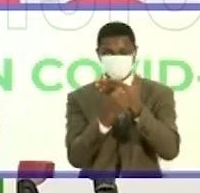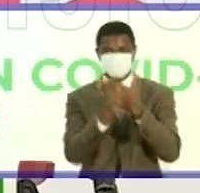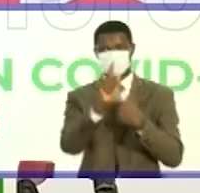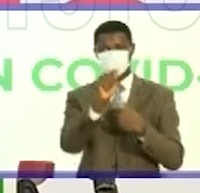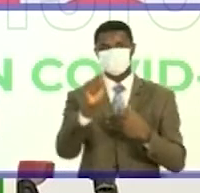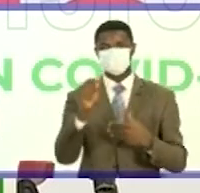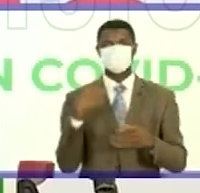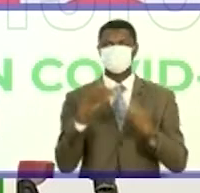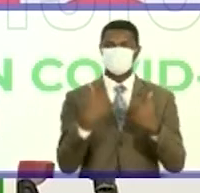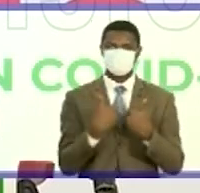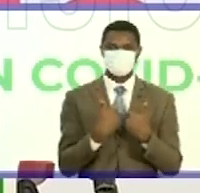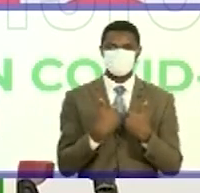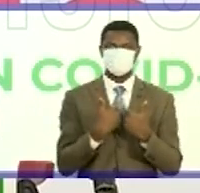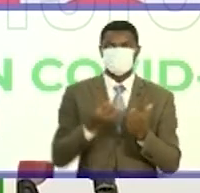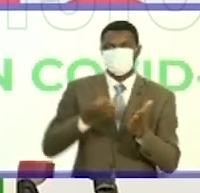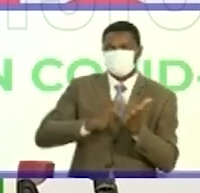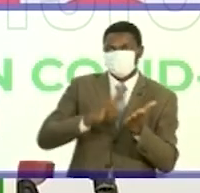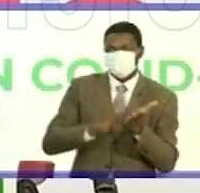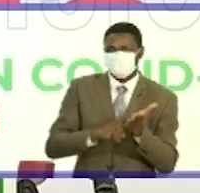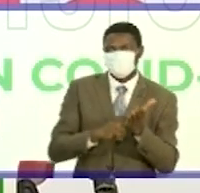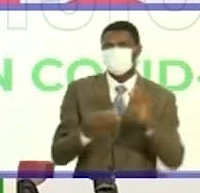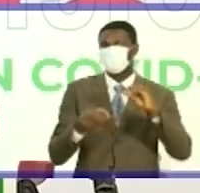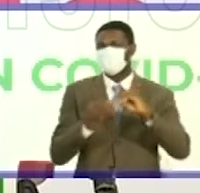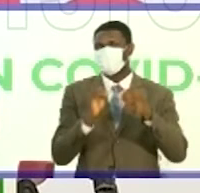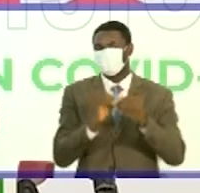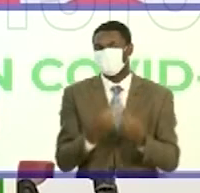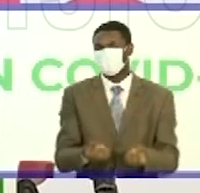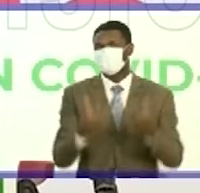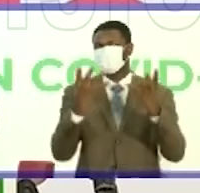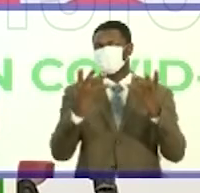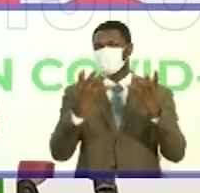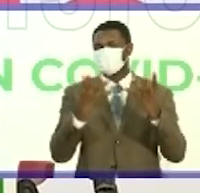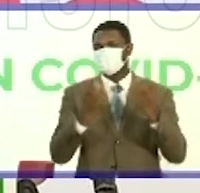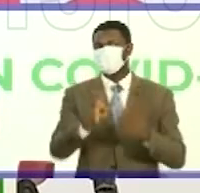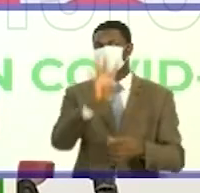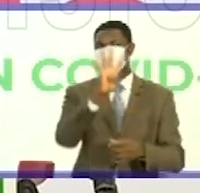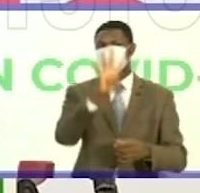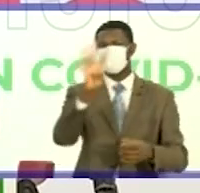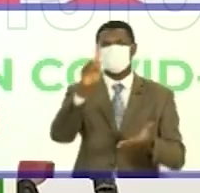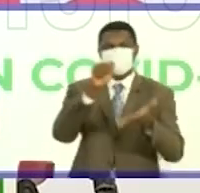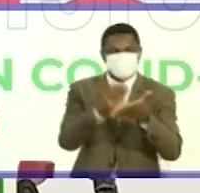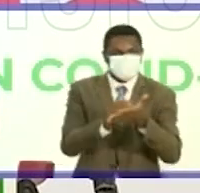we have recorded, in terms of number of cases,